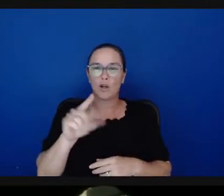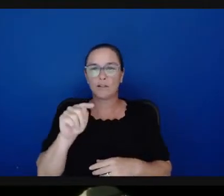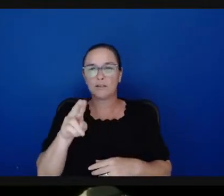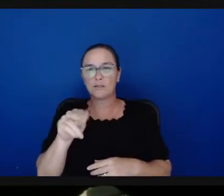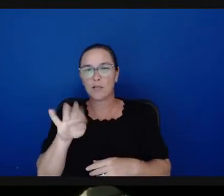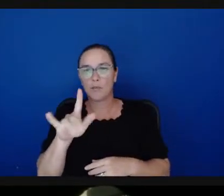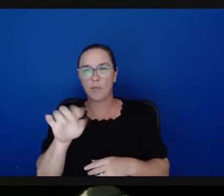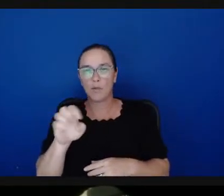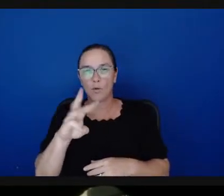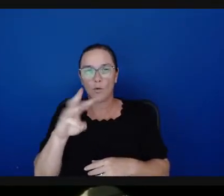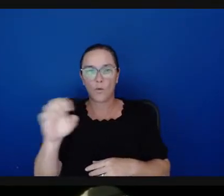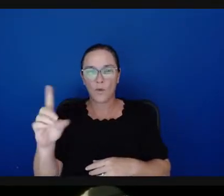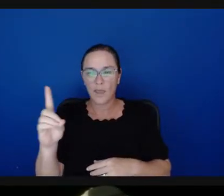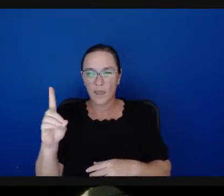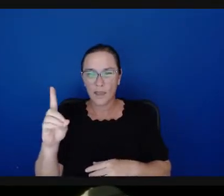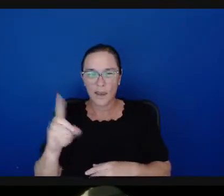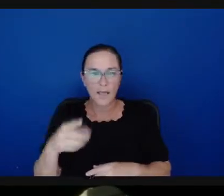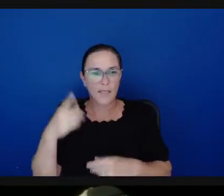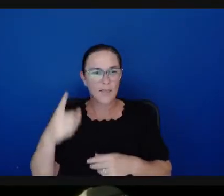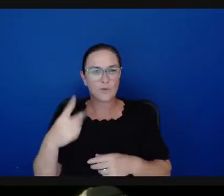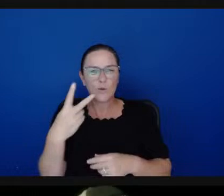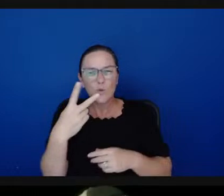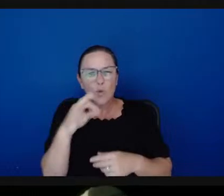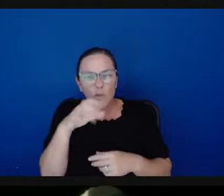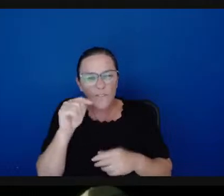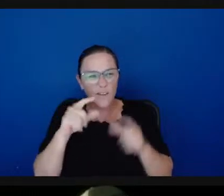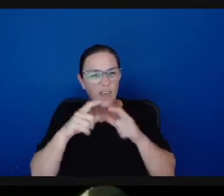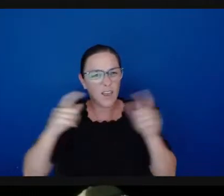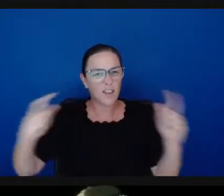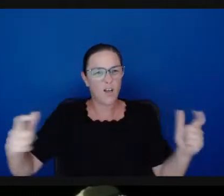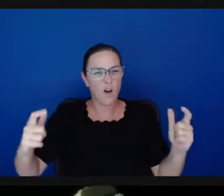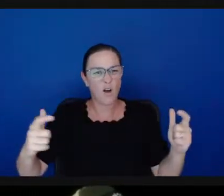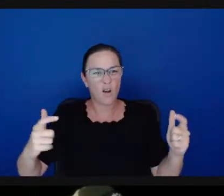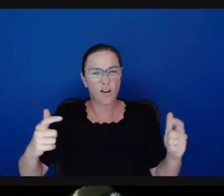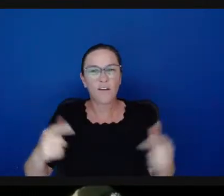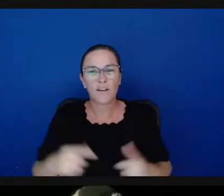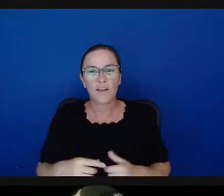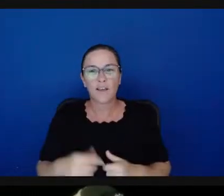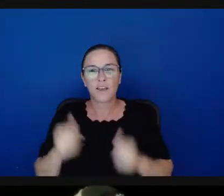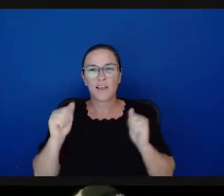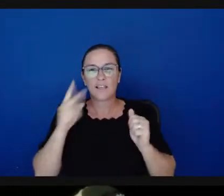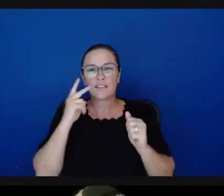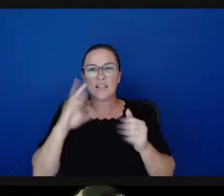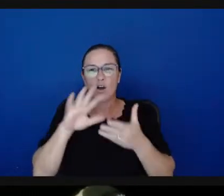feet long. And you can see that where it's all stuck together in there.